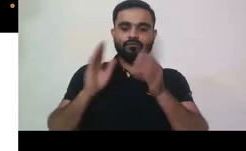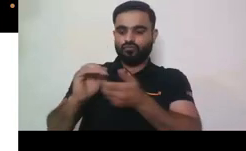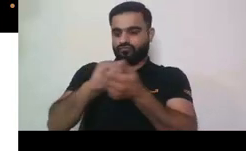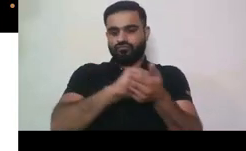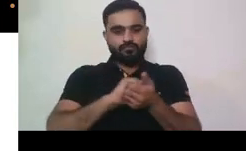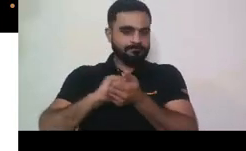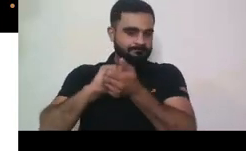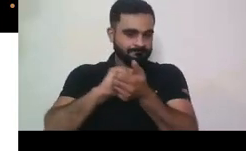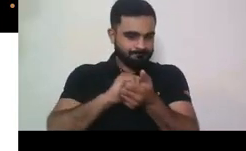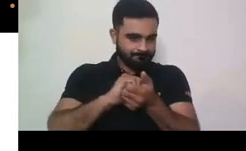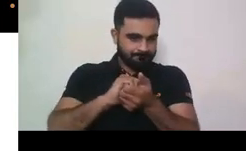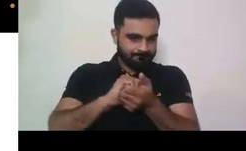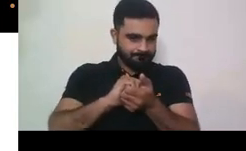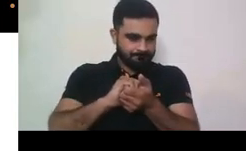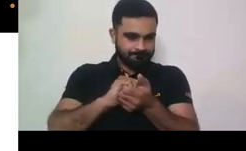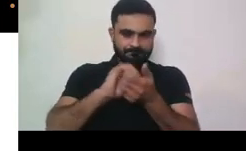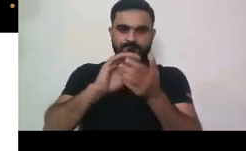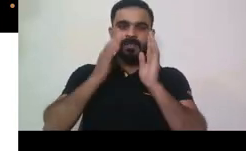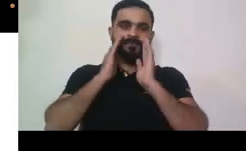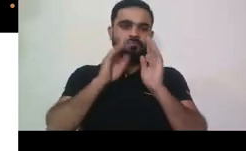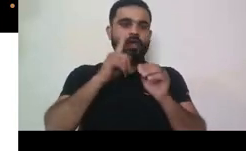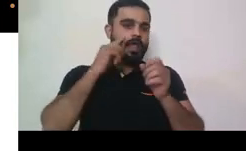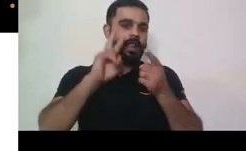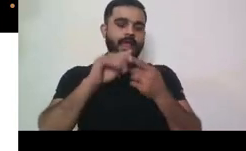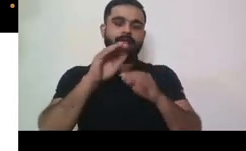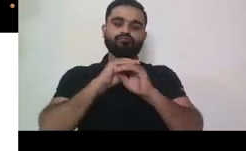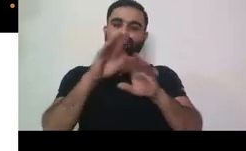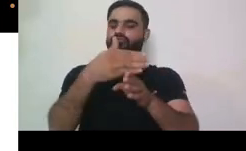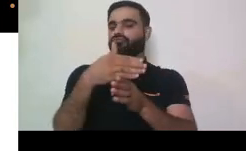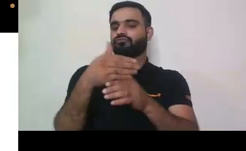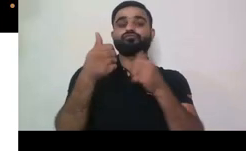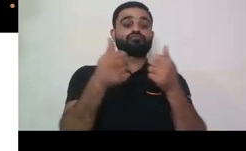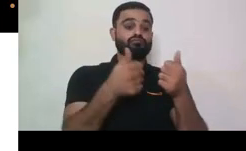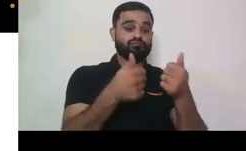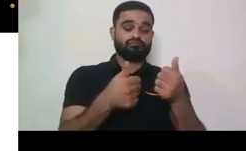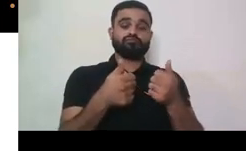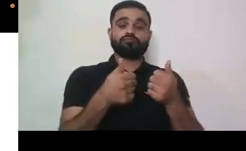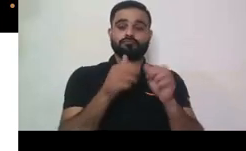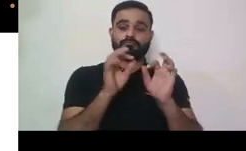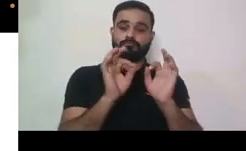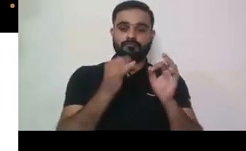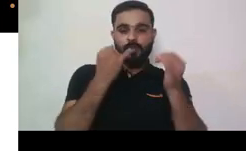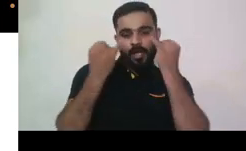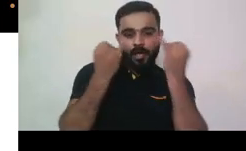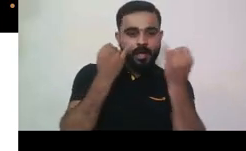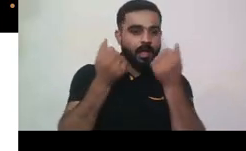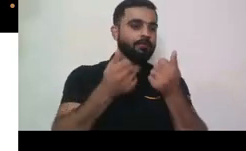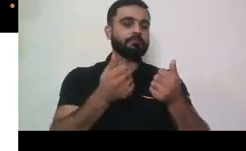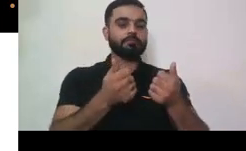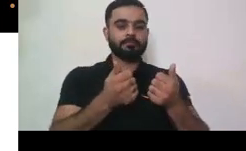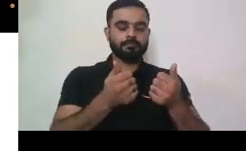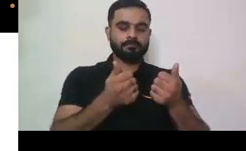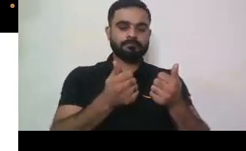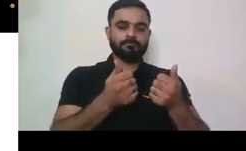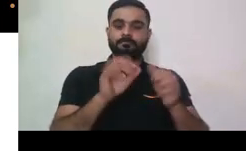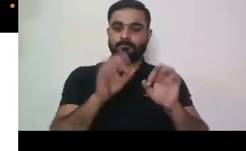collaborative. Collaboration is coming through on the Facebook Live as well. Wow, good. A good idea.